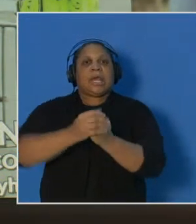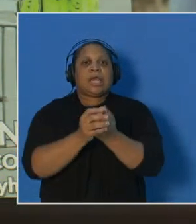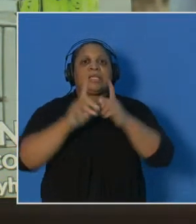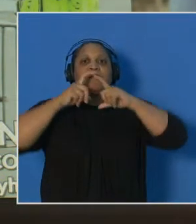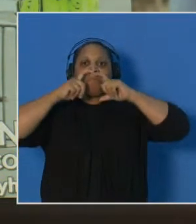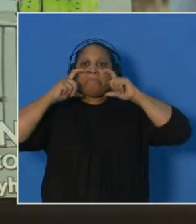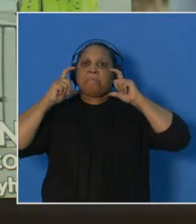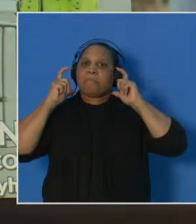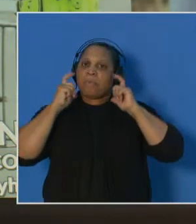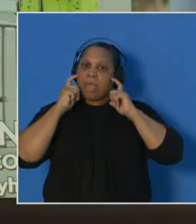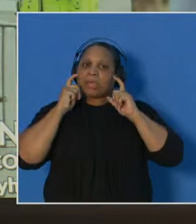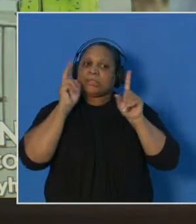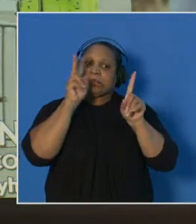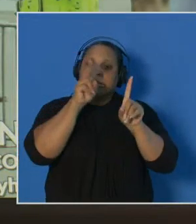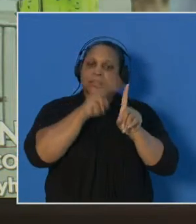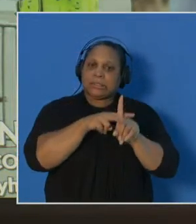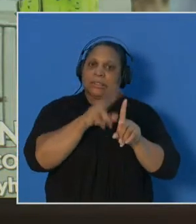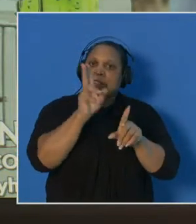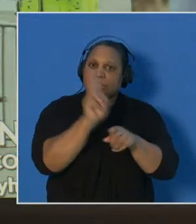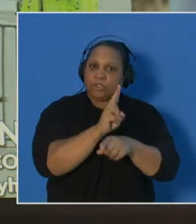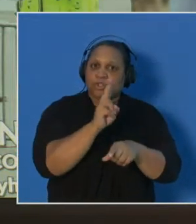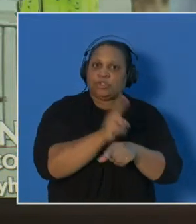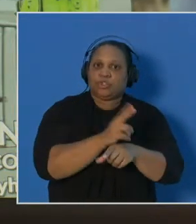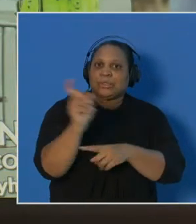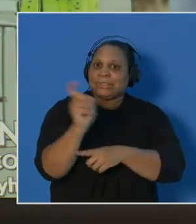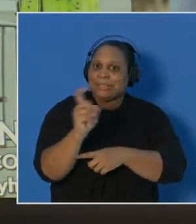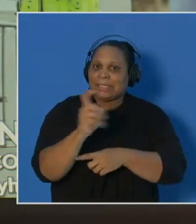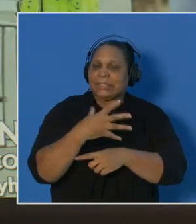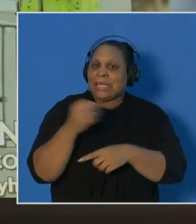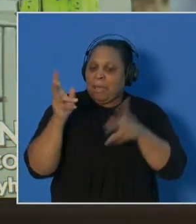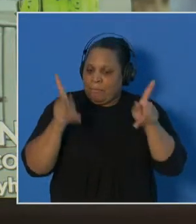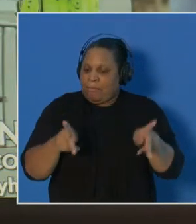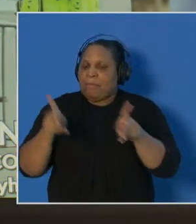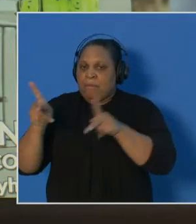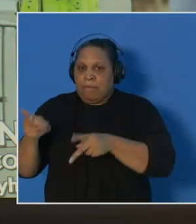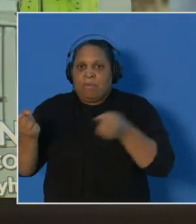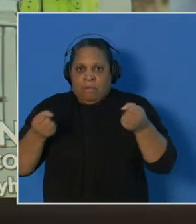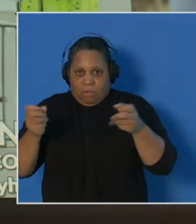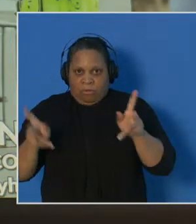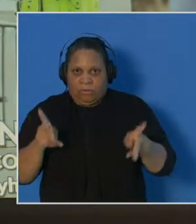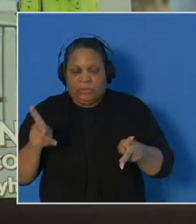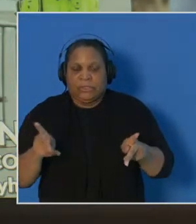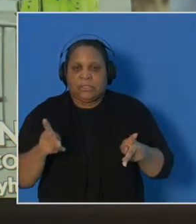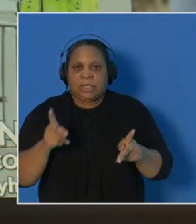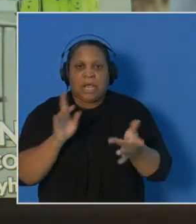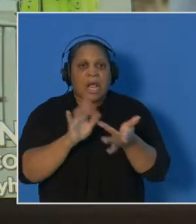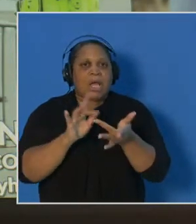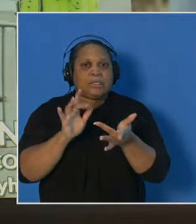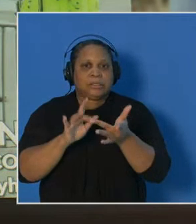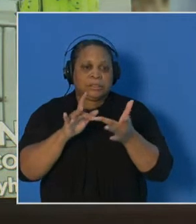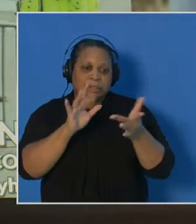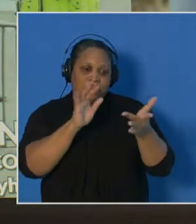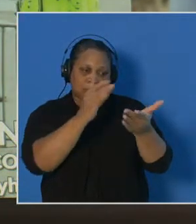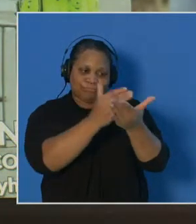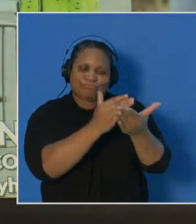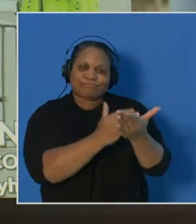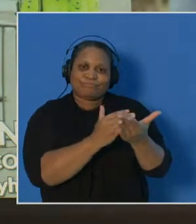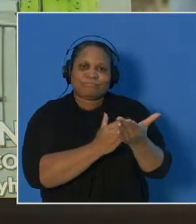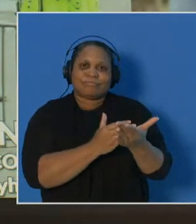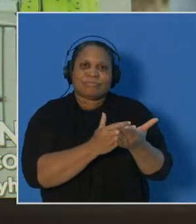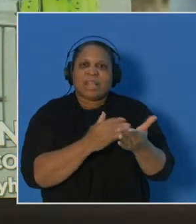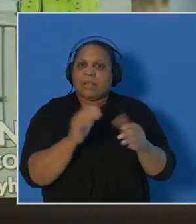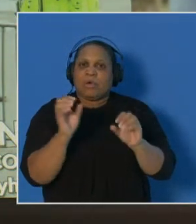mask wearing will apply to taxi drivers and passengers. Again, contactless payment methods are